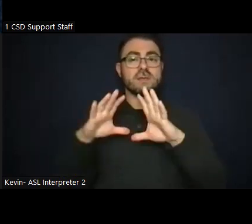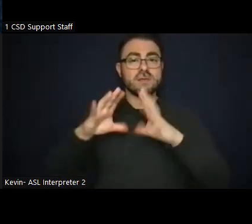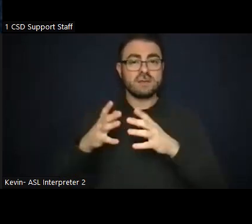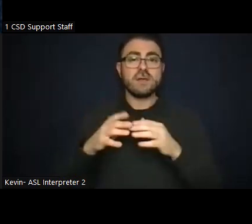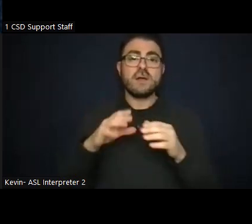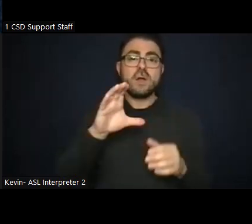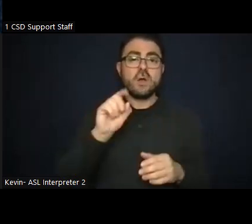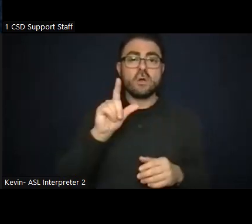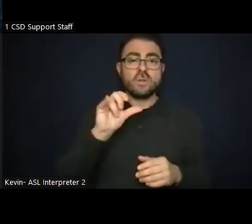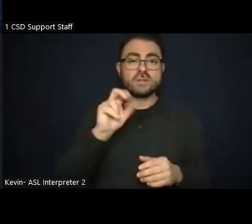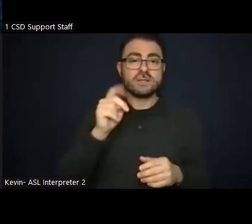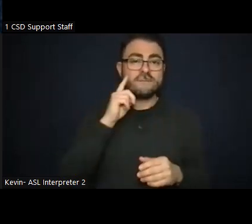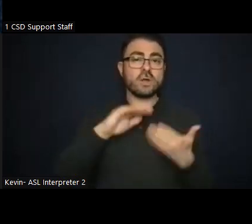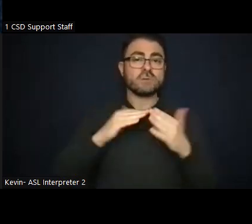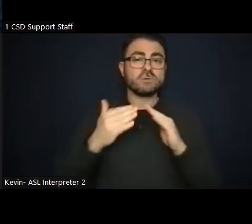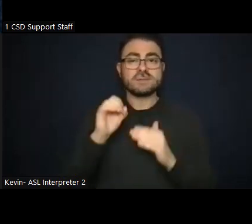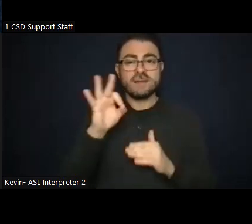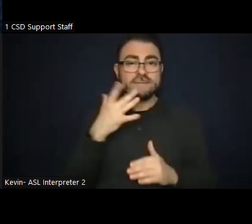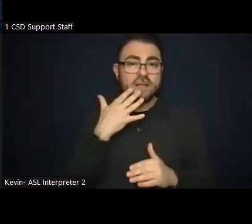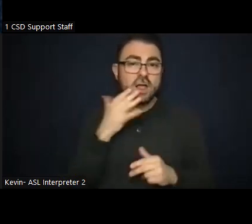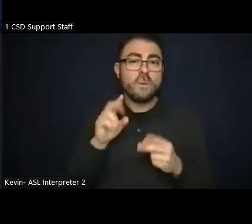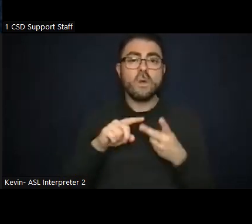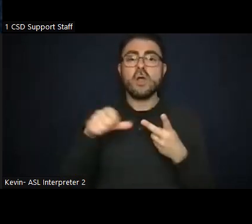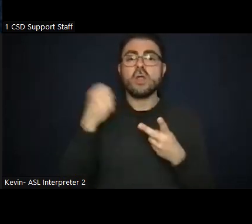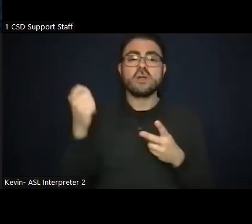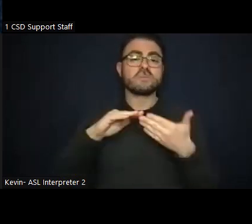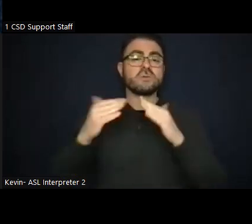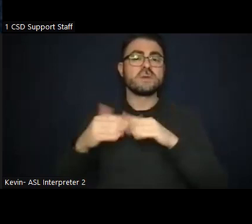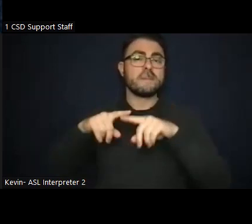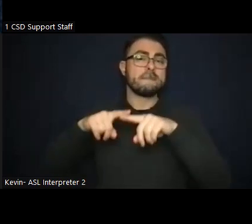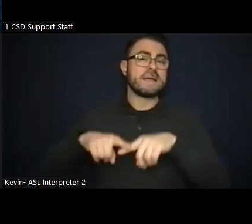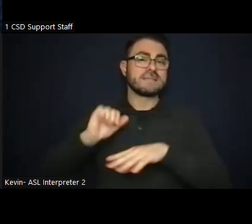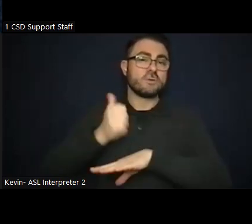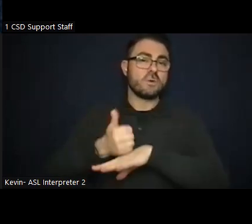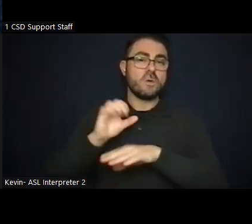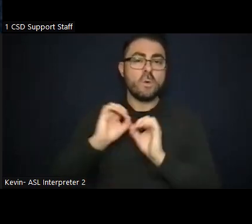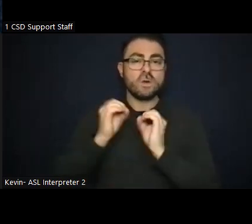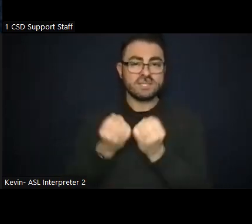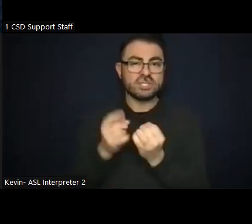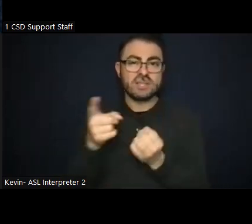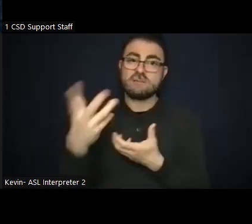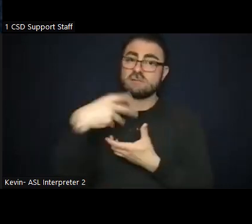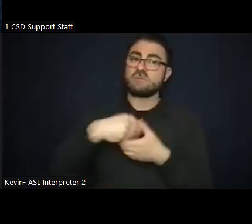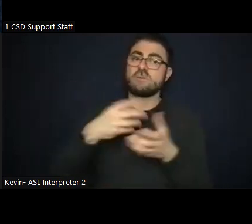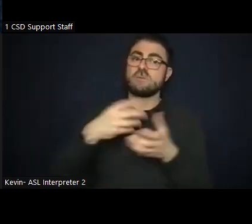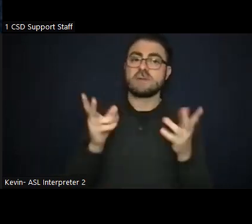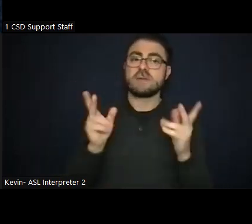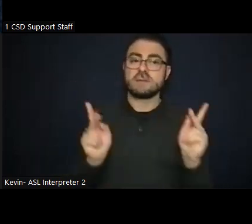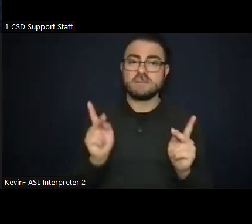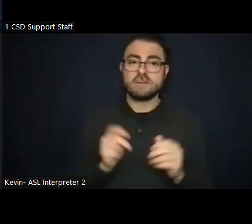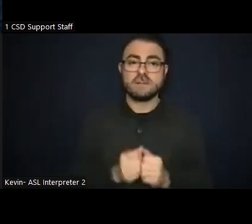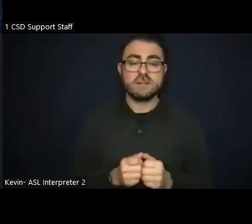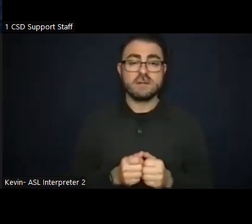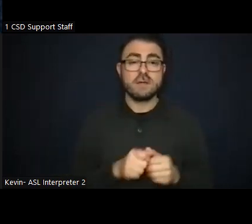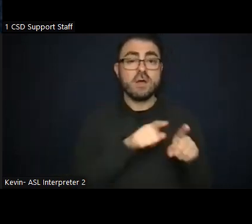and other, you know, community-based organizations that are really inclusive. Also would suggest that, I